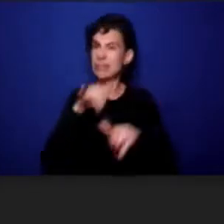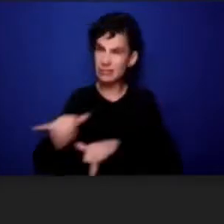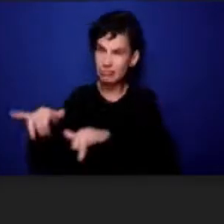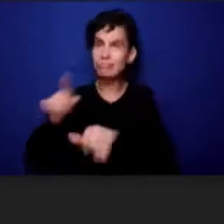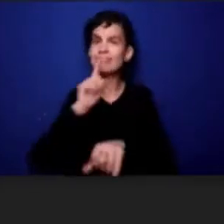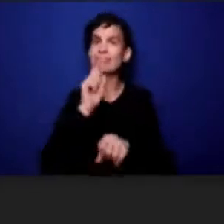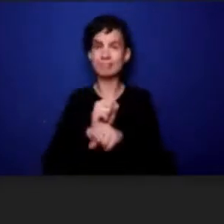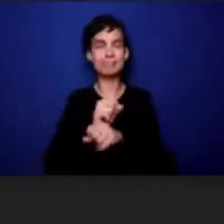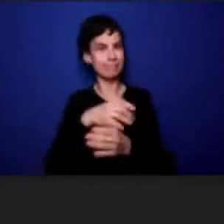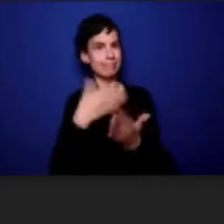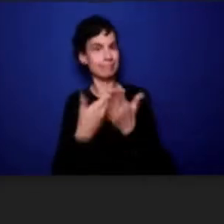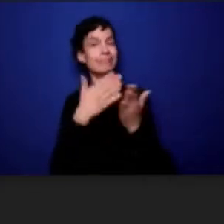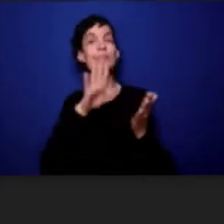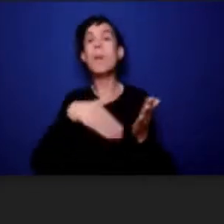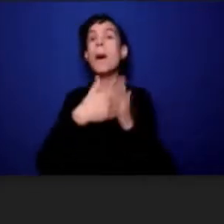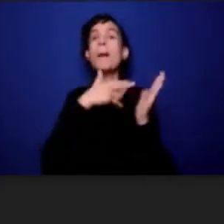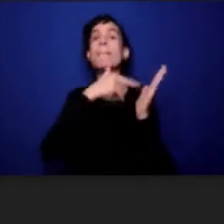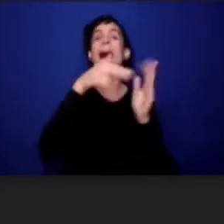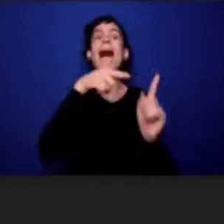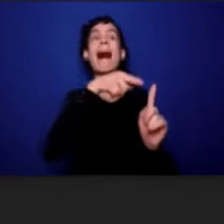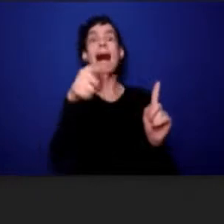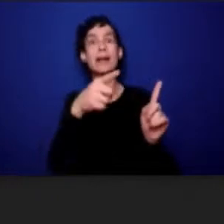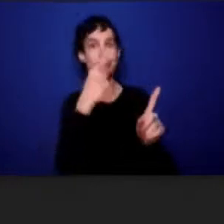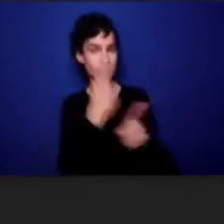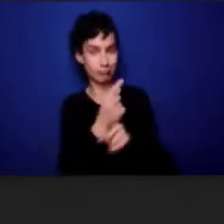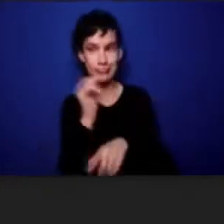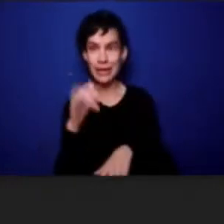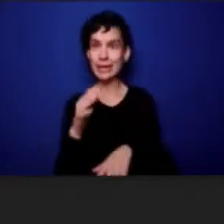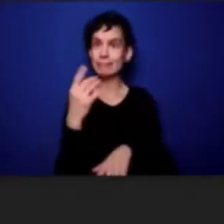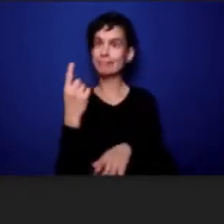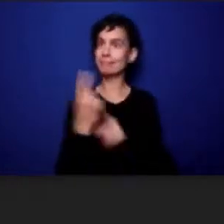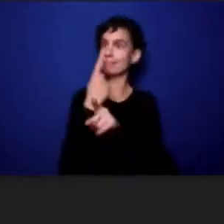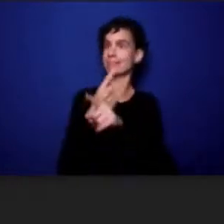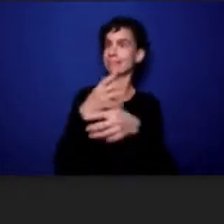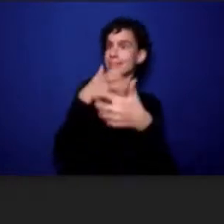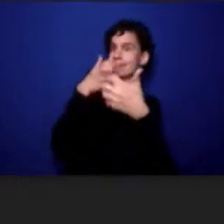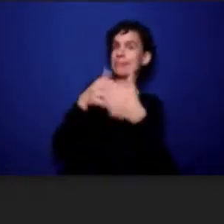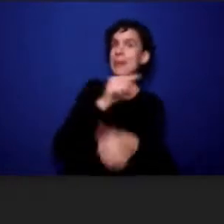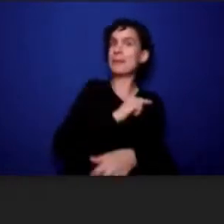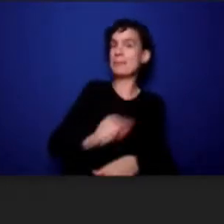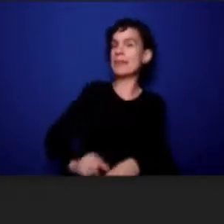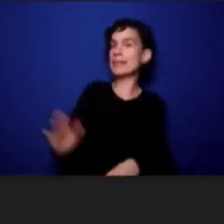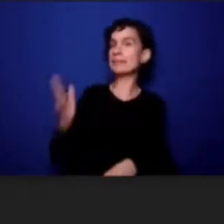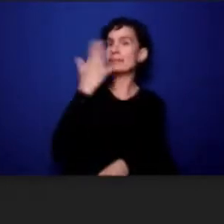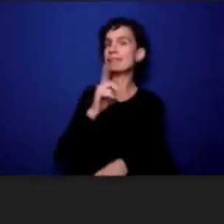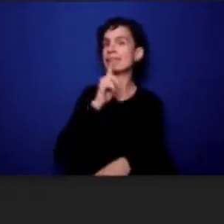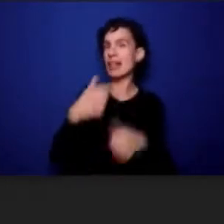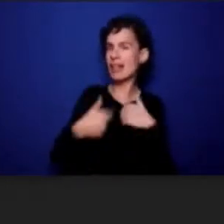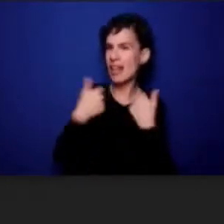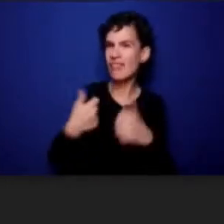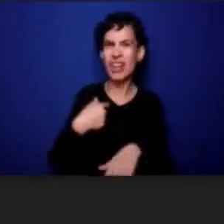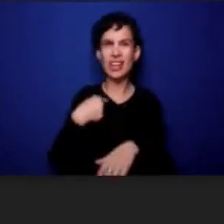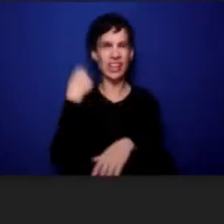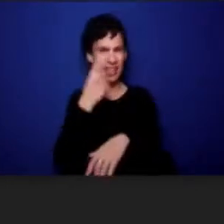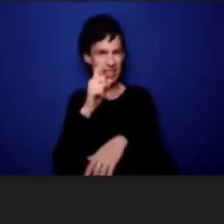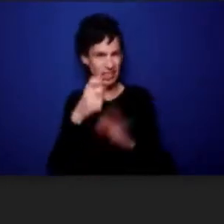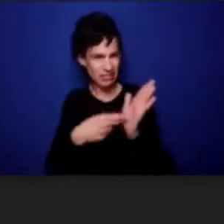Elizabeth were accurate. Like, this is what she looked like in real life. And I thought, is that